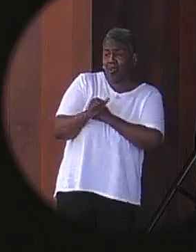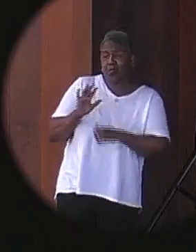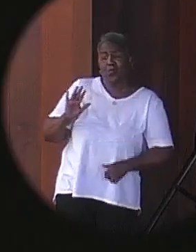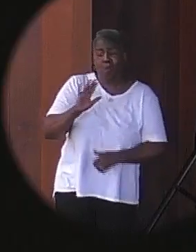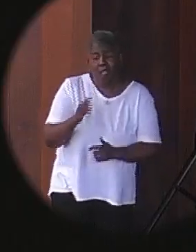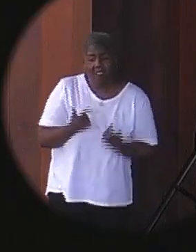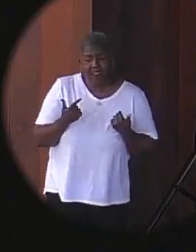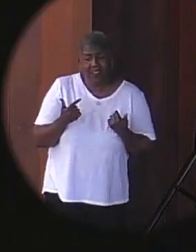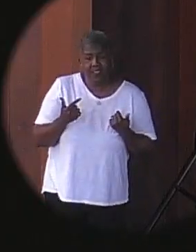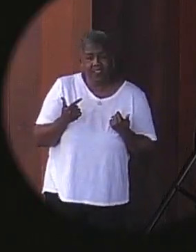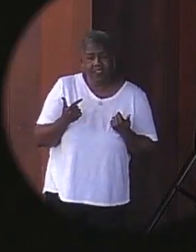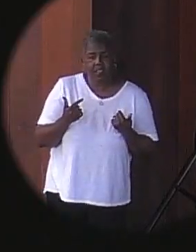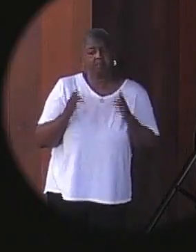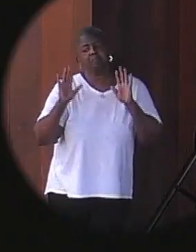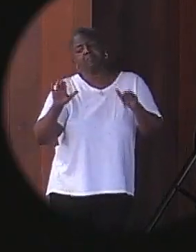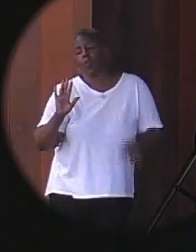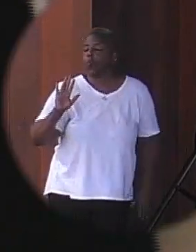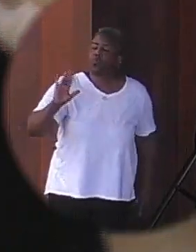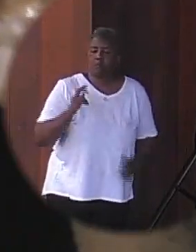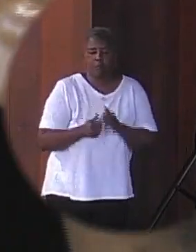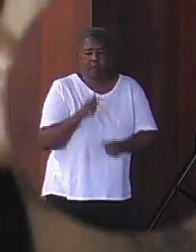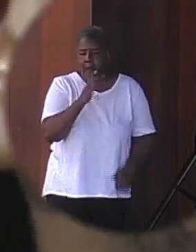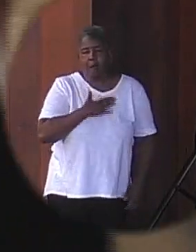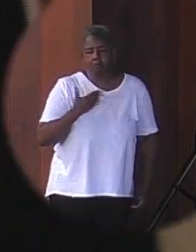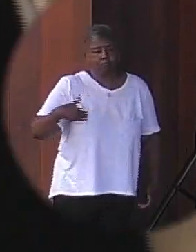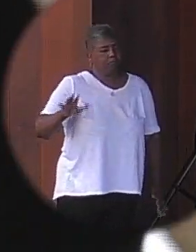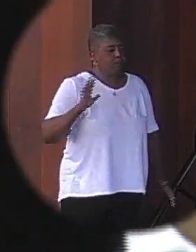yours, that's your problem.